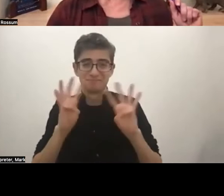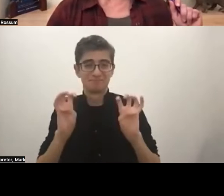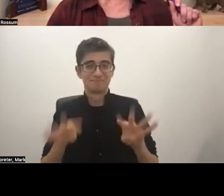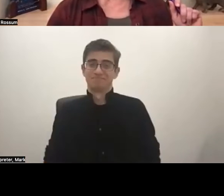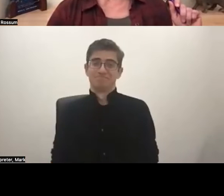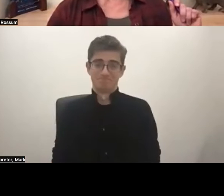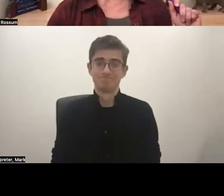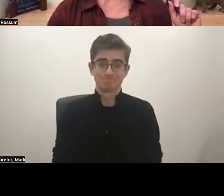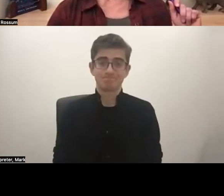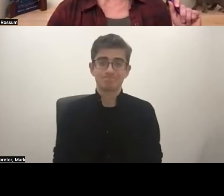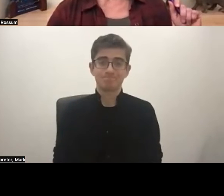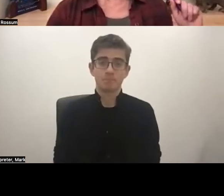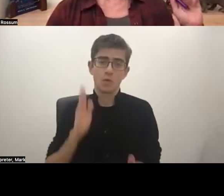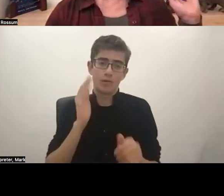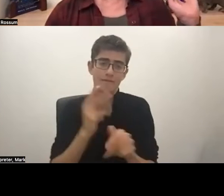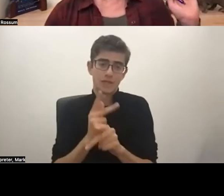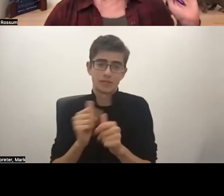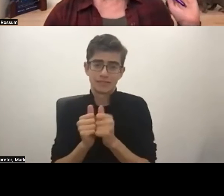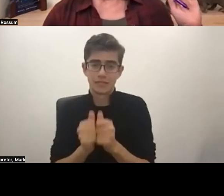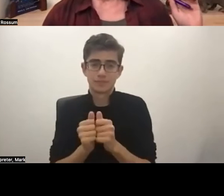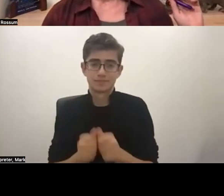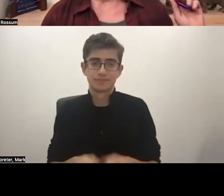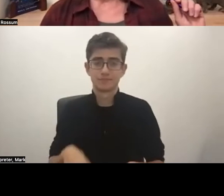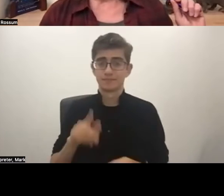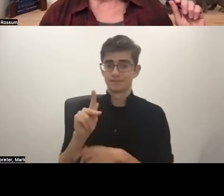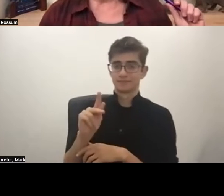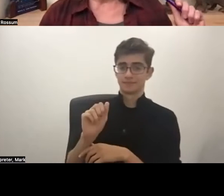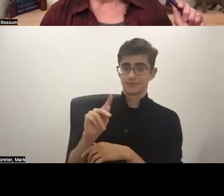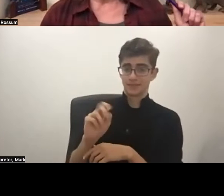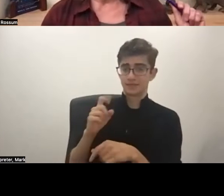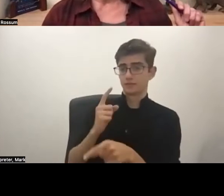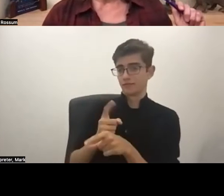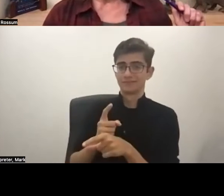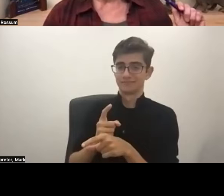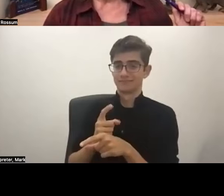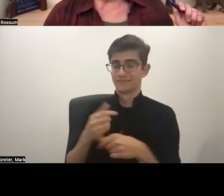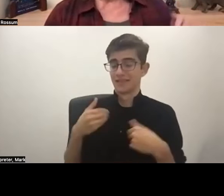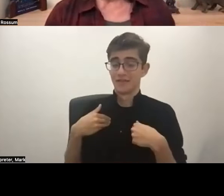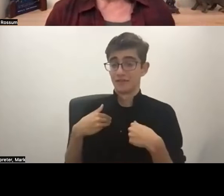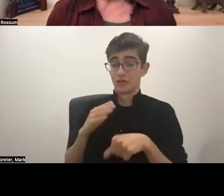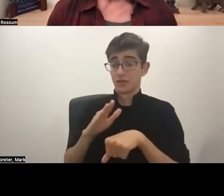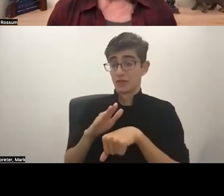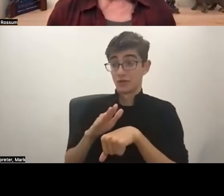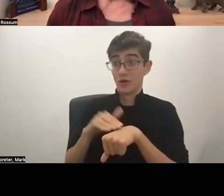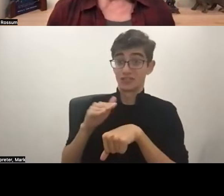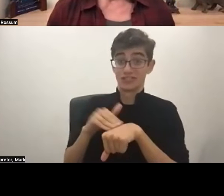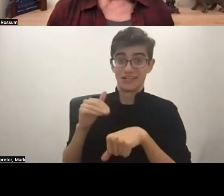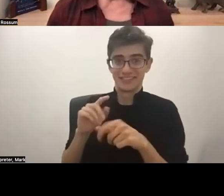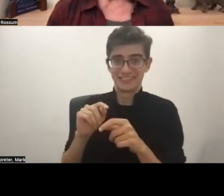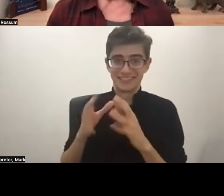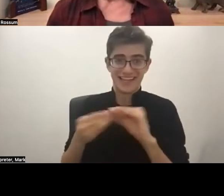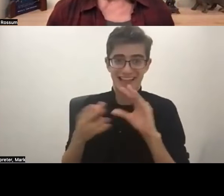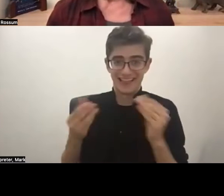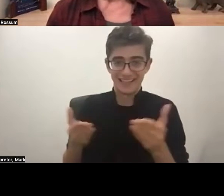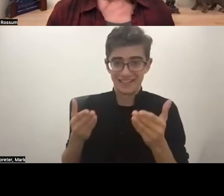Yeah, and I think there's like a cautionary tale in here too, right? I don't know if anyone wants to speak to that. And there are actually a lot of really